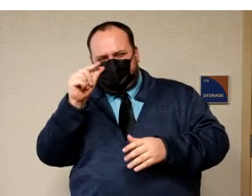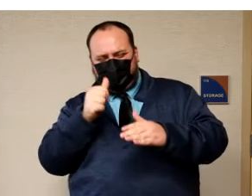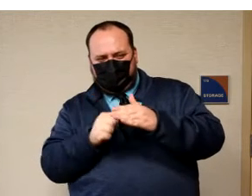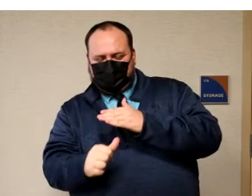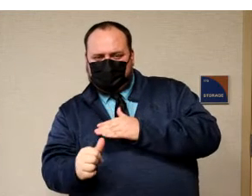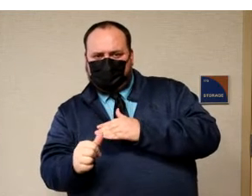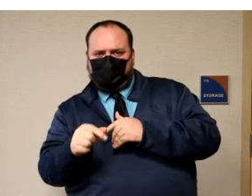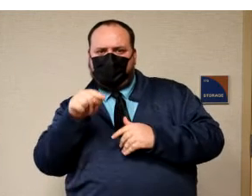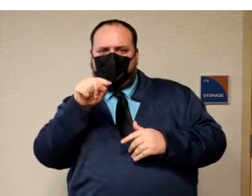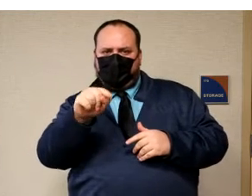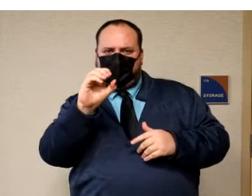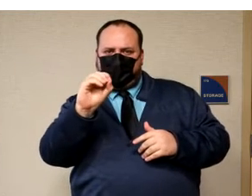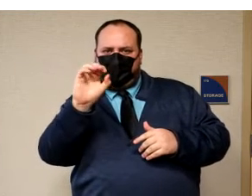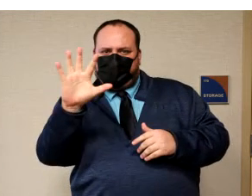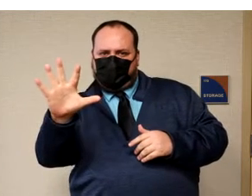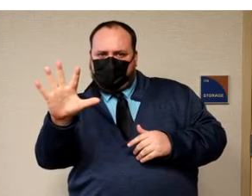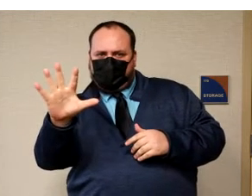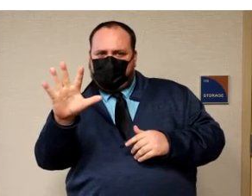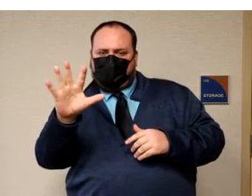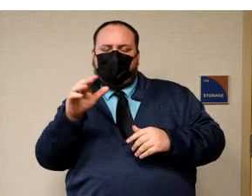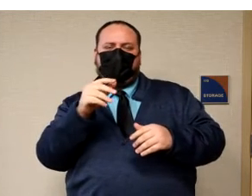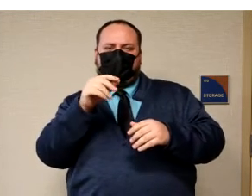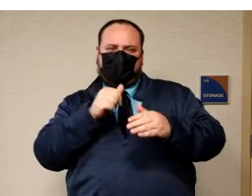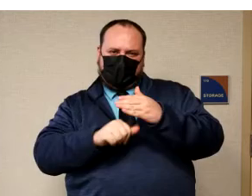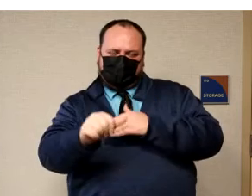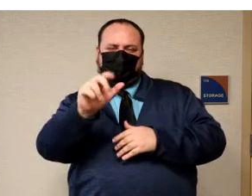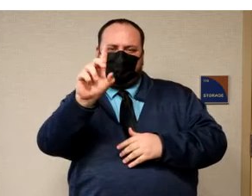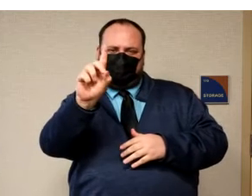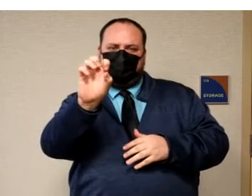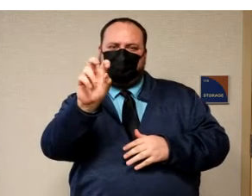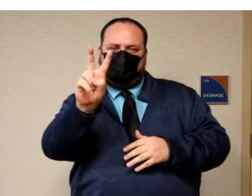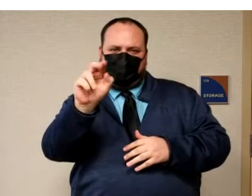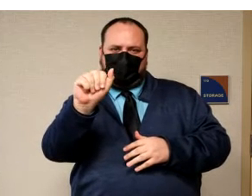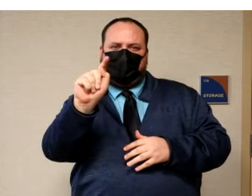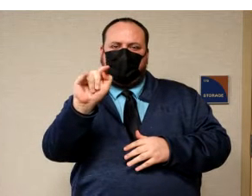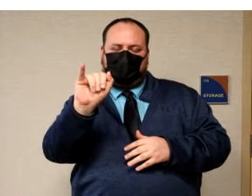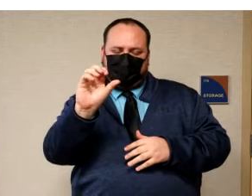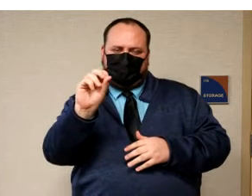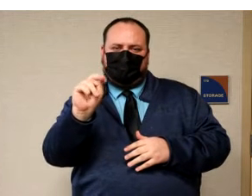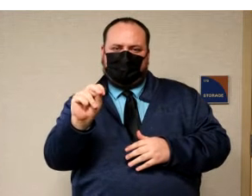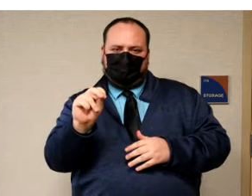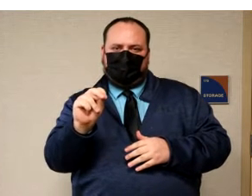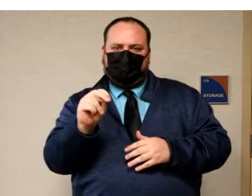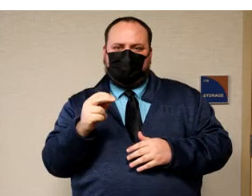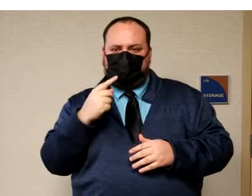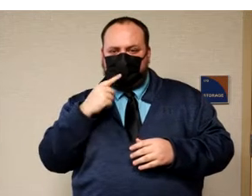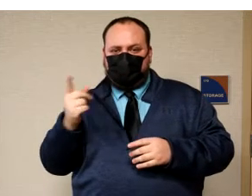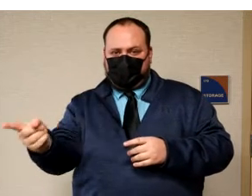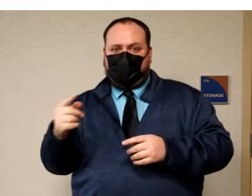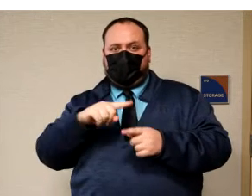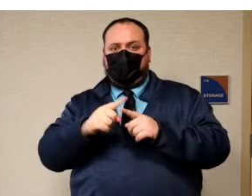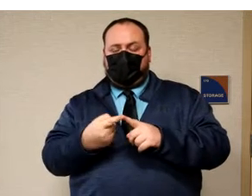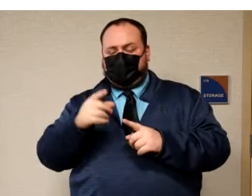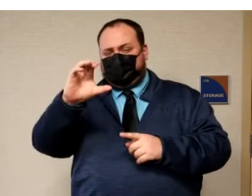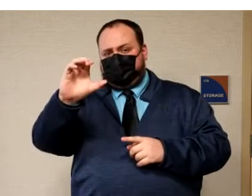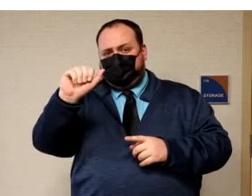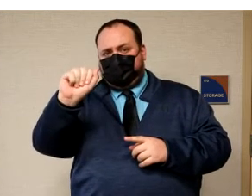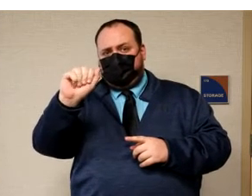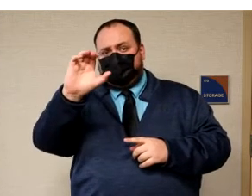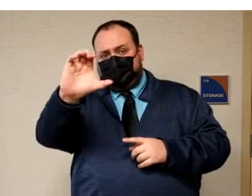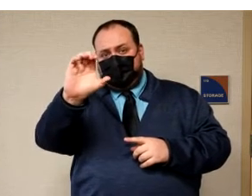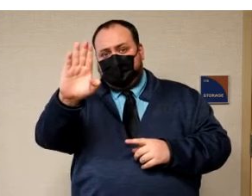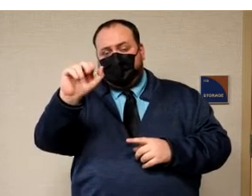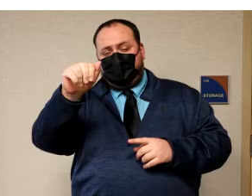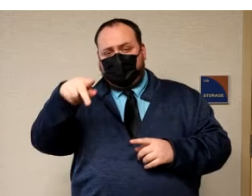bit, 0.05% under deviation population. This one, we get back up to kind of a higher